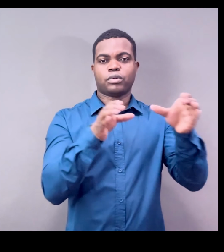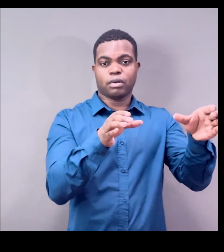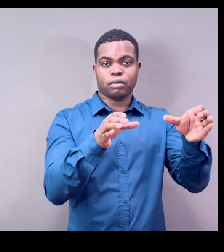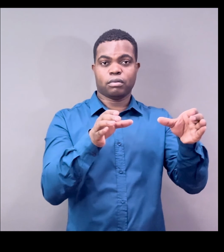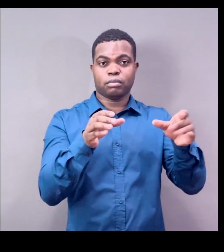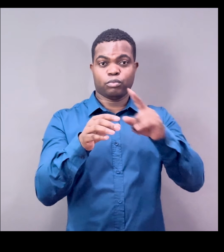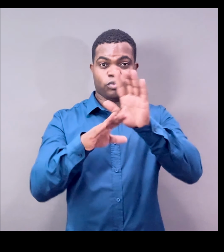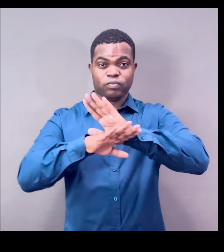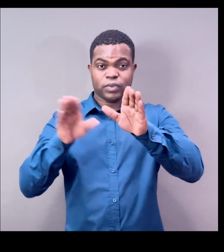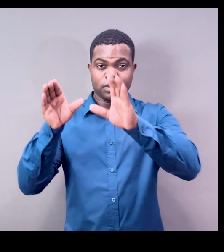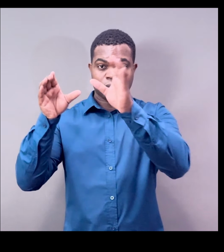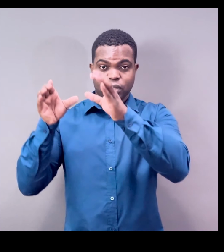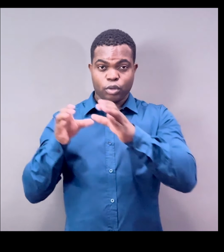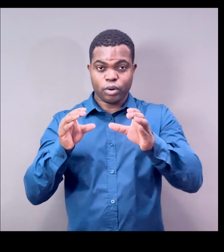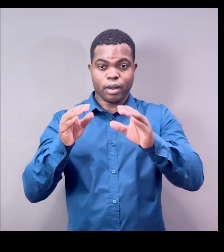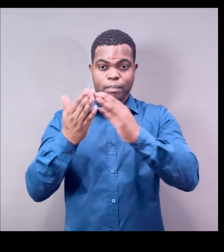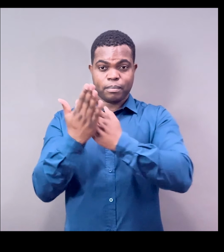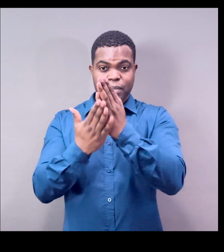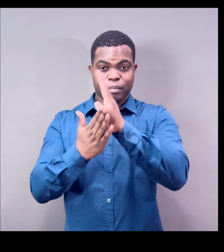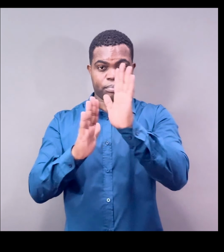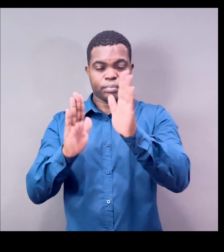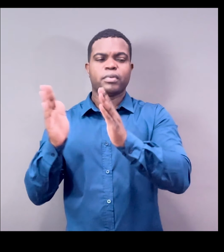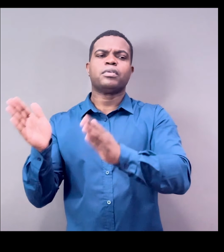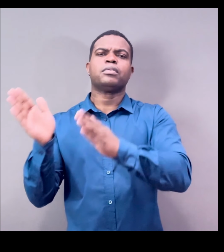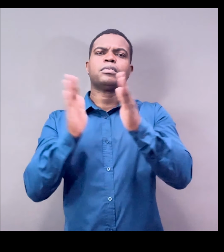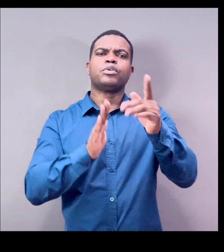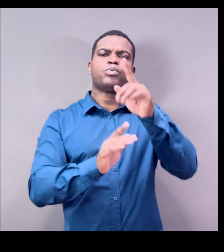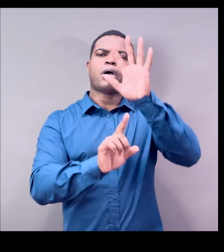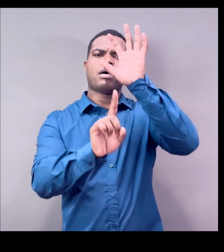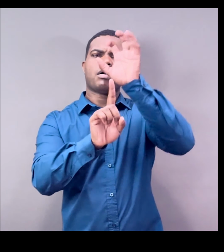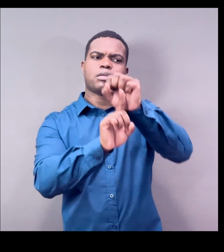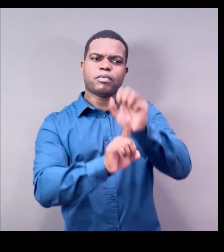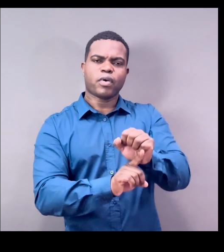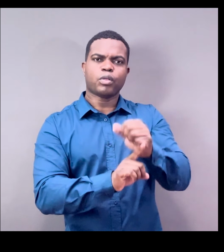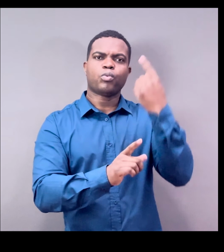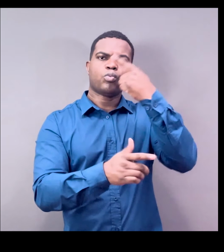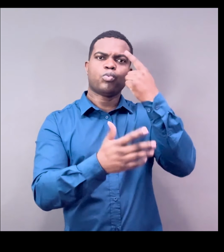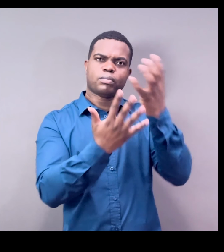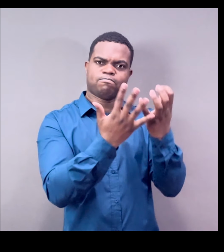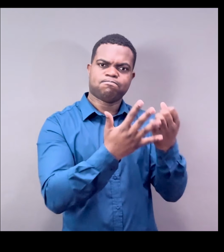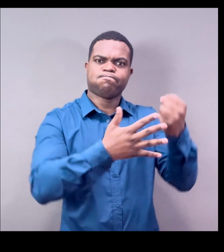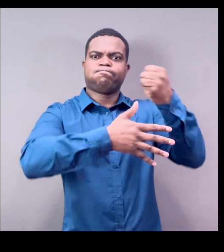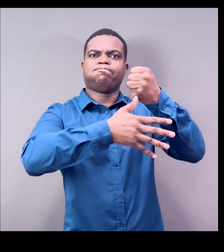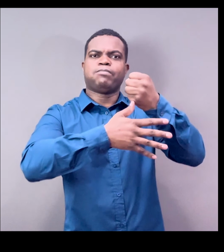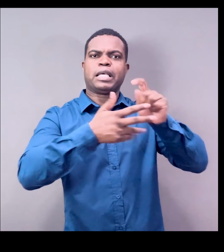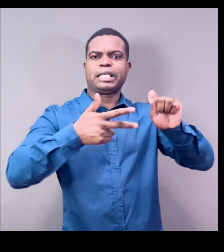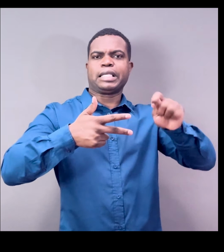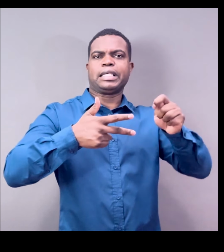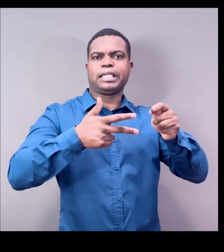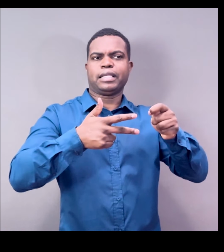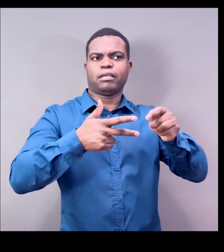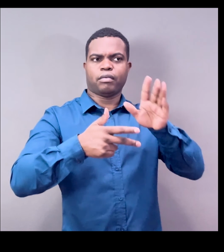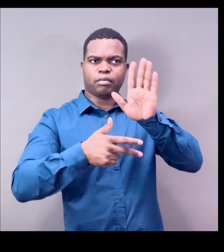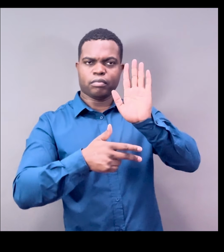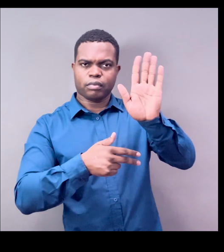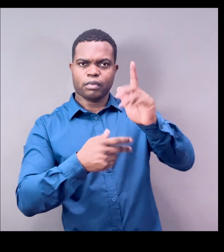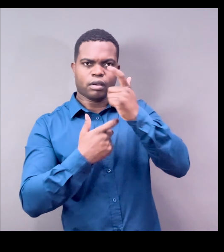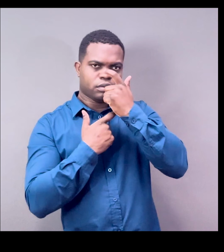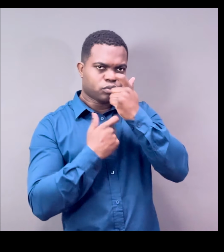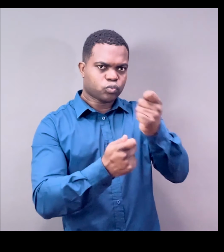and use that stakeholder map to identify your key stakeholders and their interests.